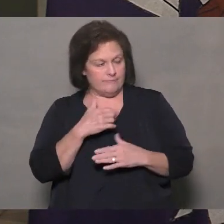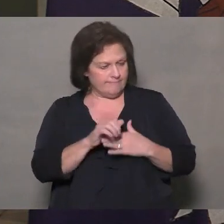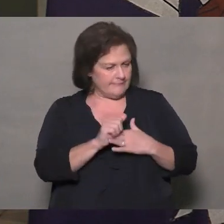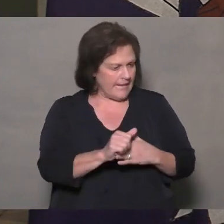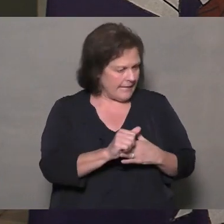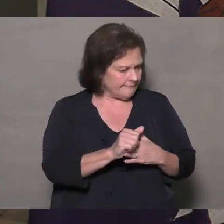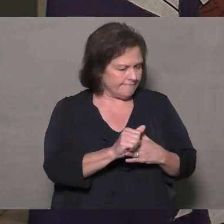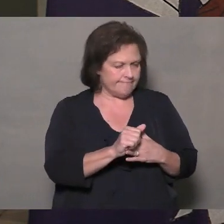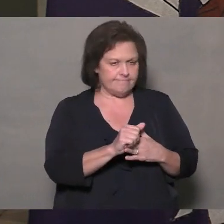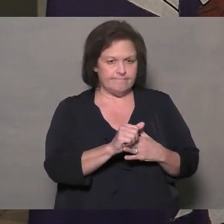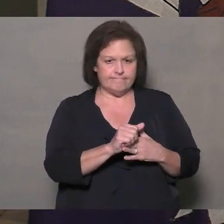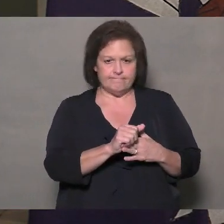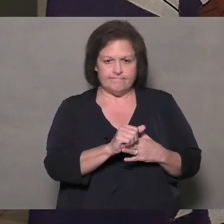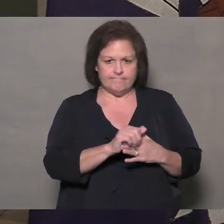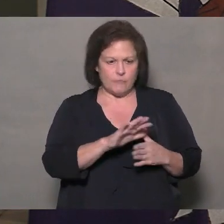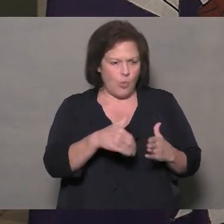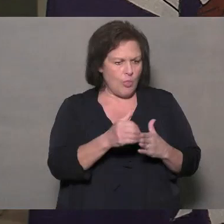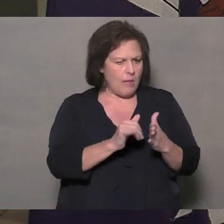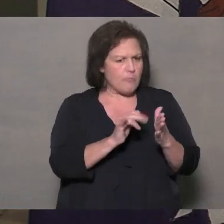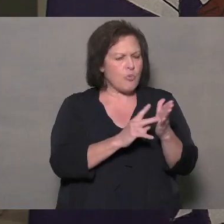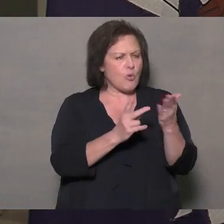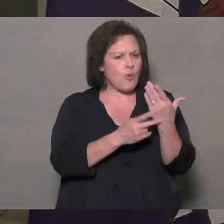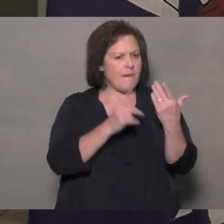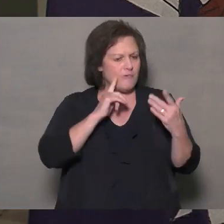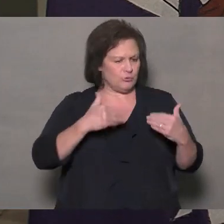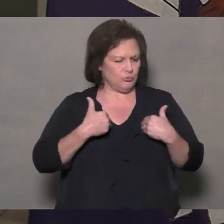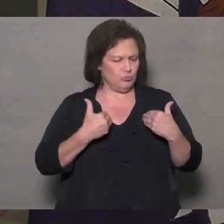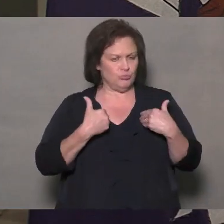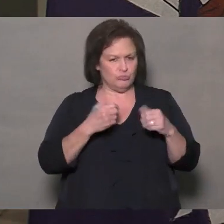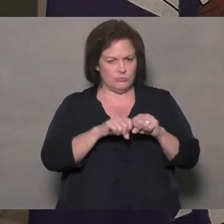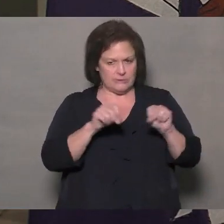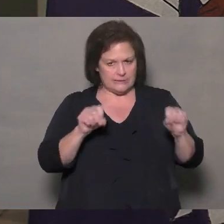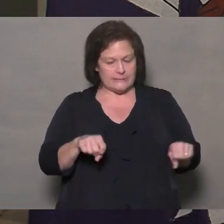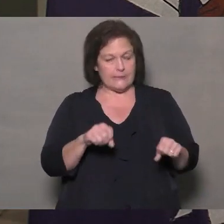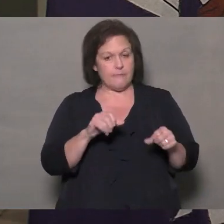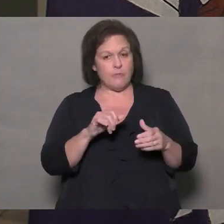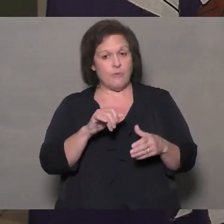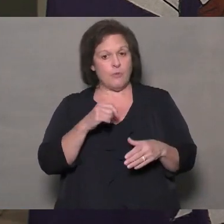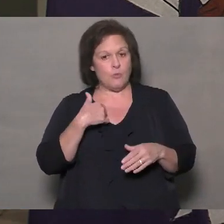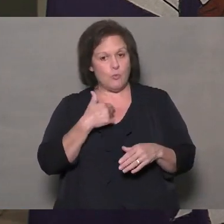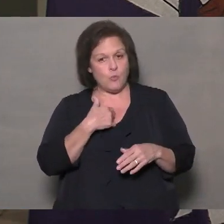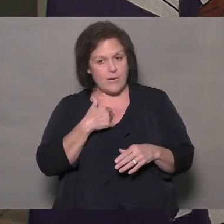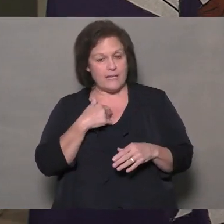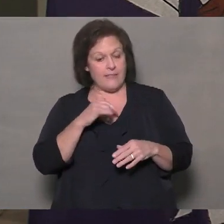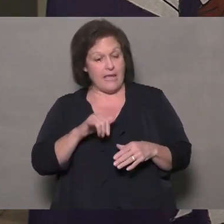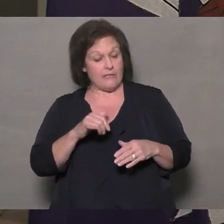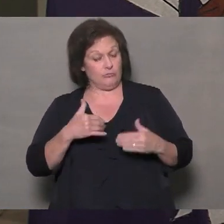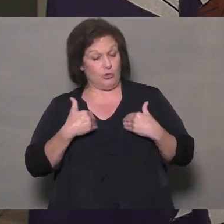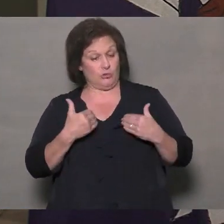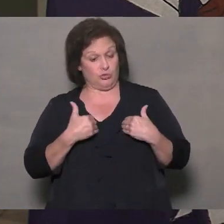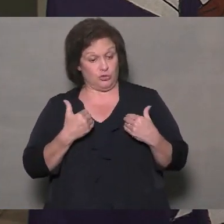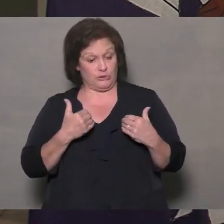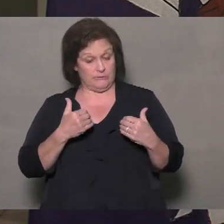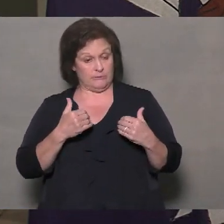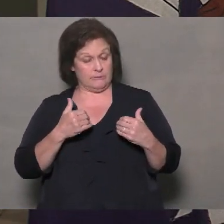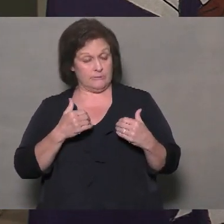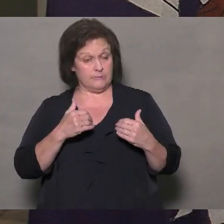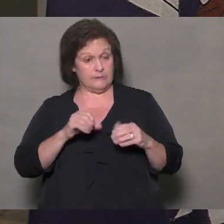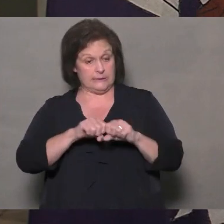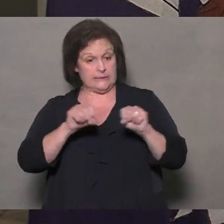wholesale transformation of our juvenile justice system with the reimagined Juvenile Justice Intervention